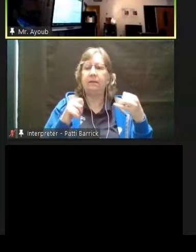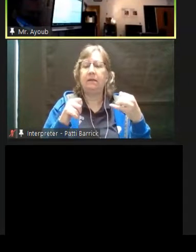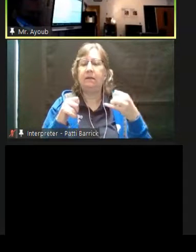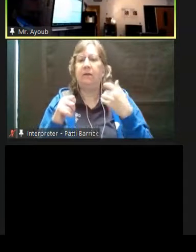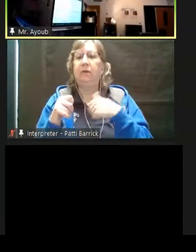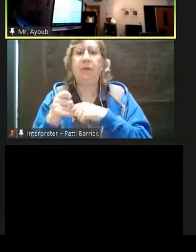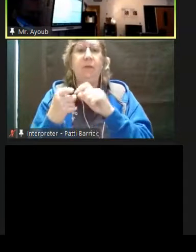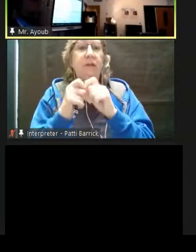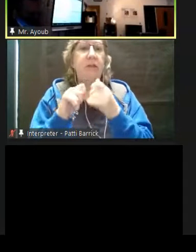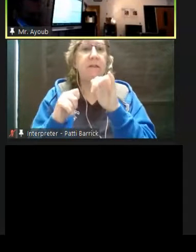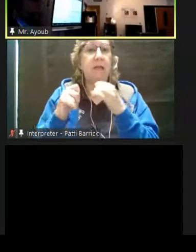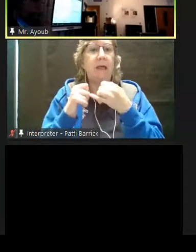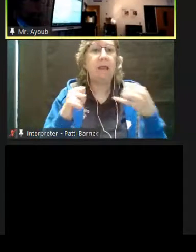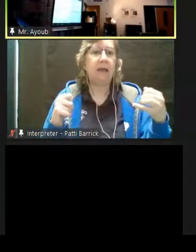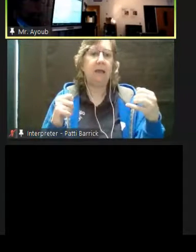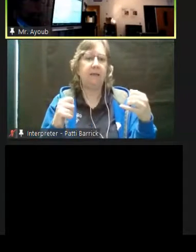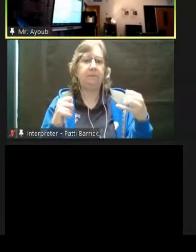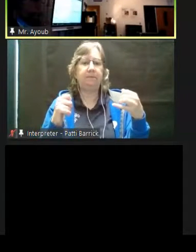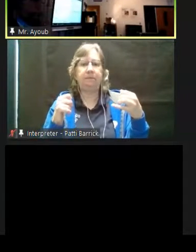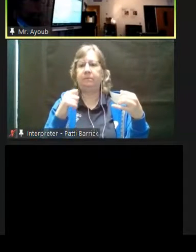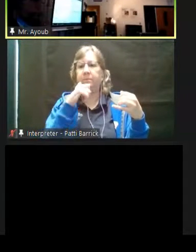line. We updated this line.